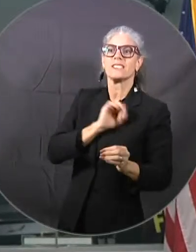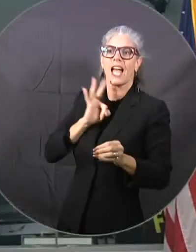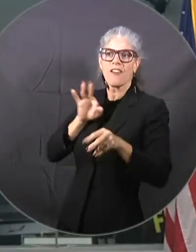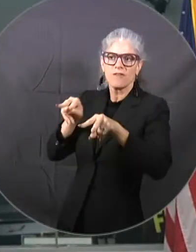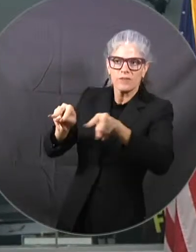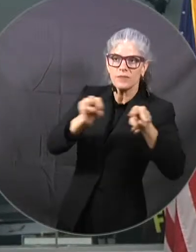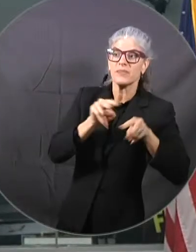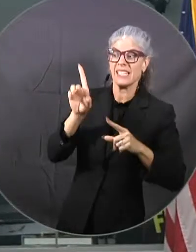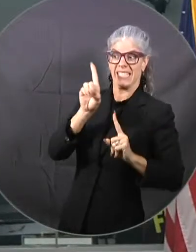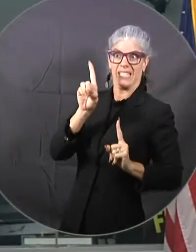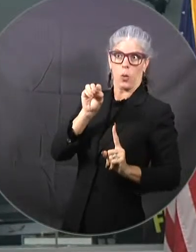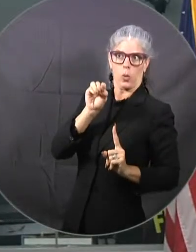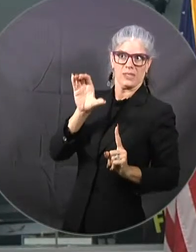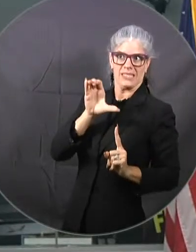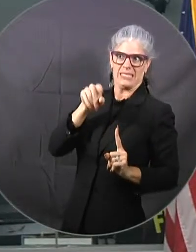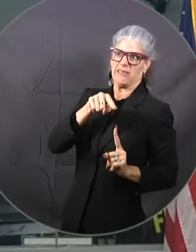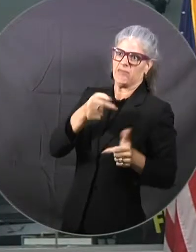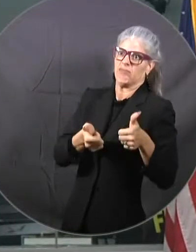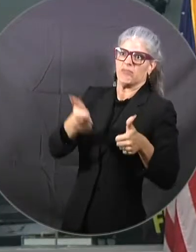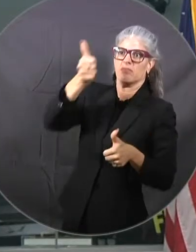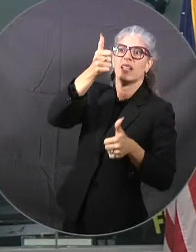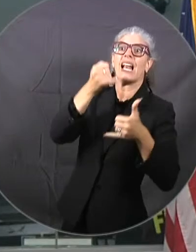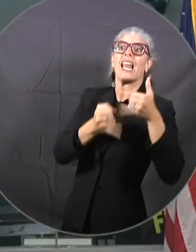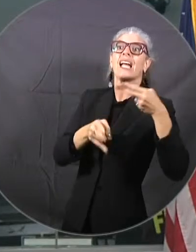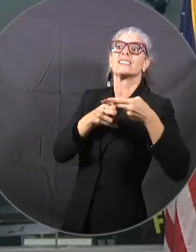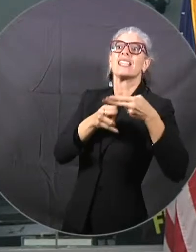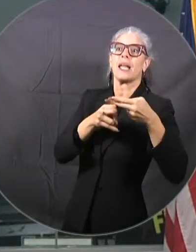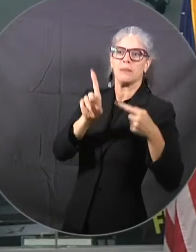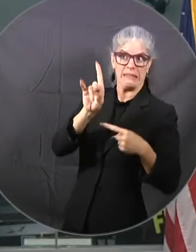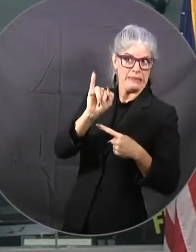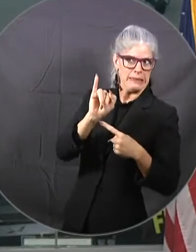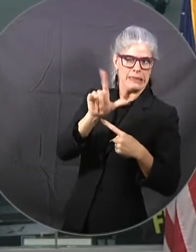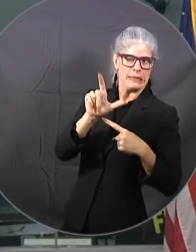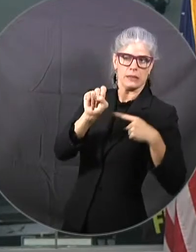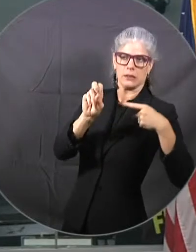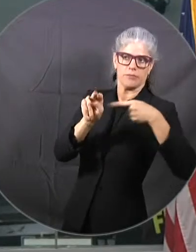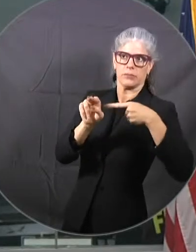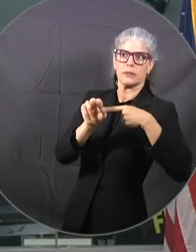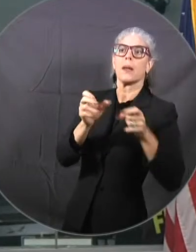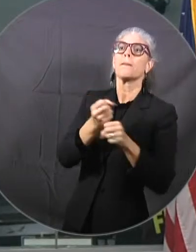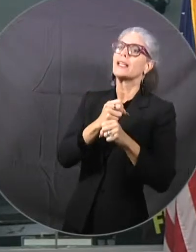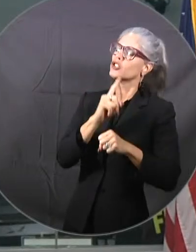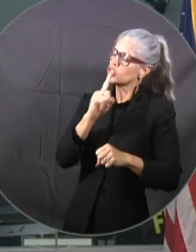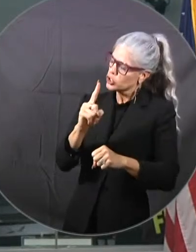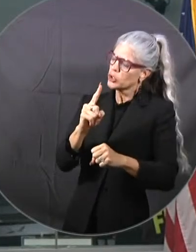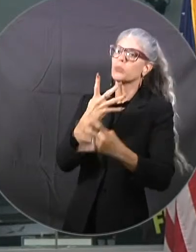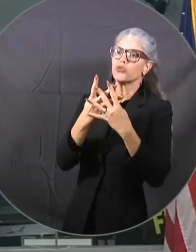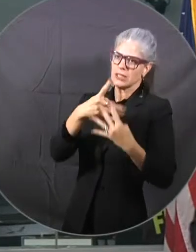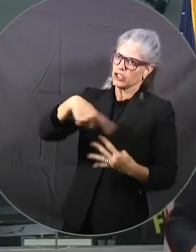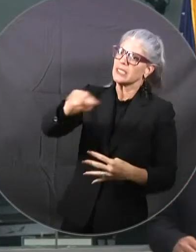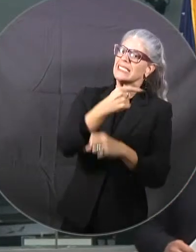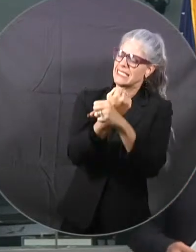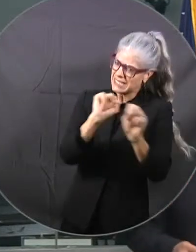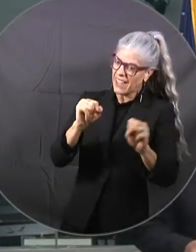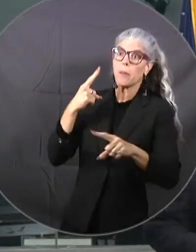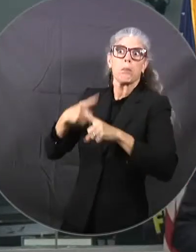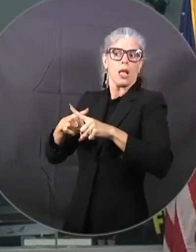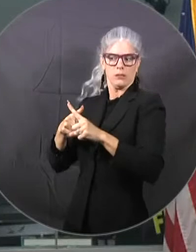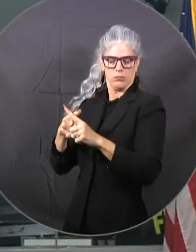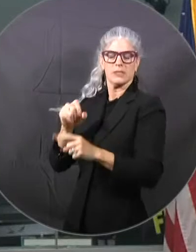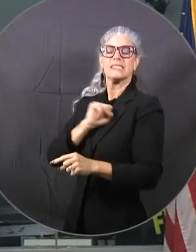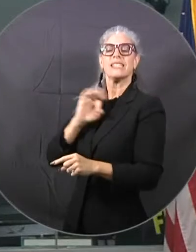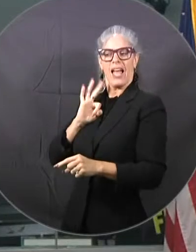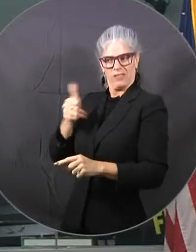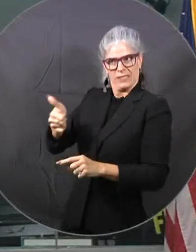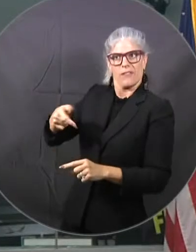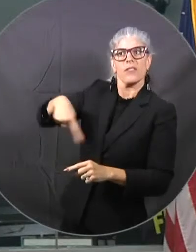that. They are moving forward with their plans, taking protective actions as necessary. Can you elaborate What some of those protections are, or